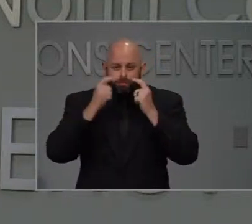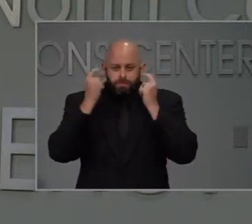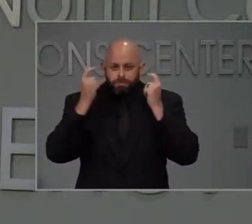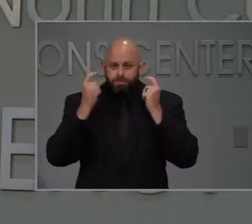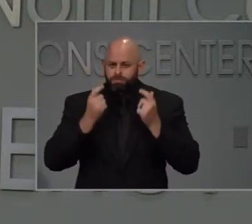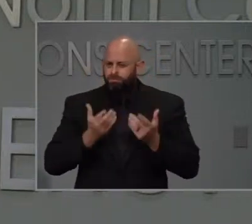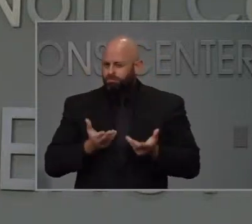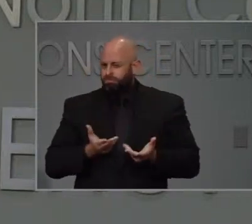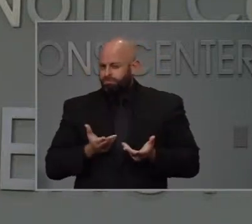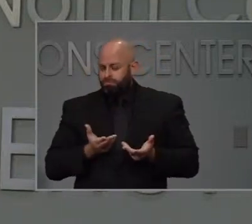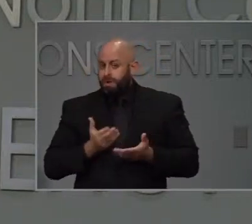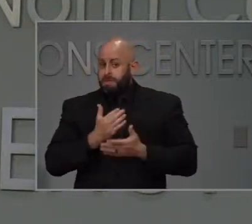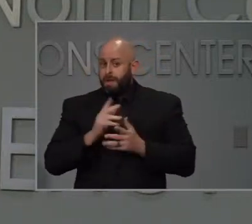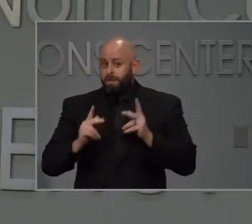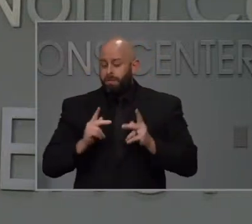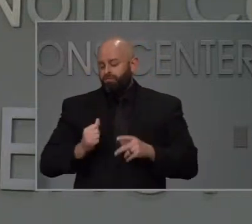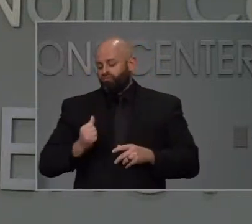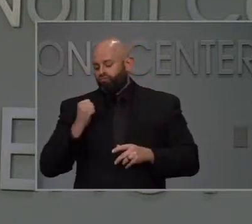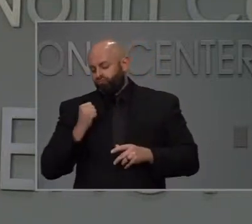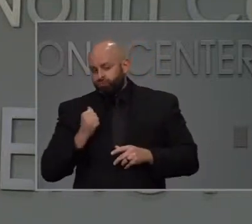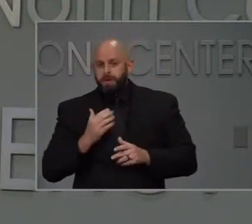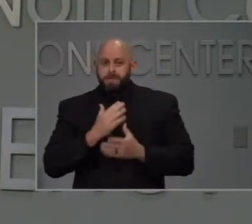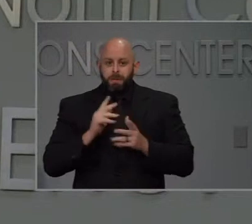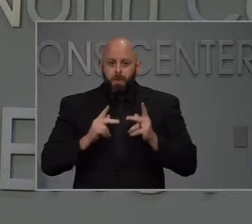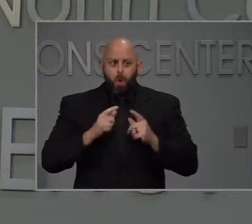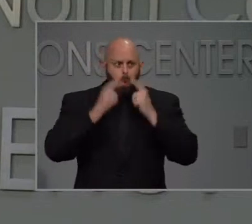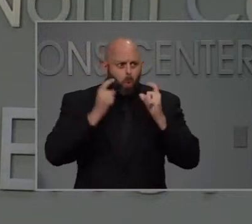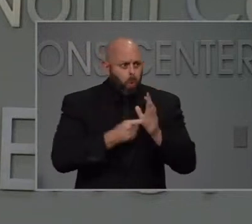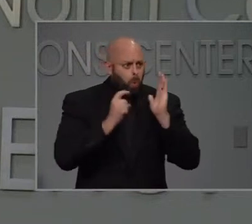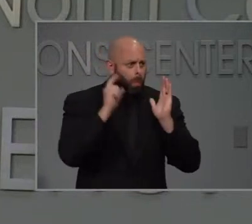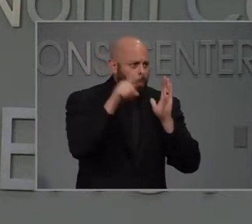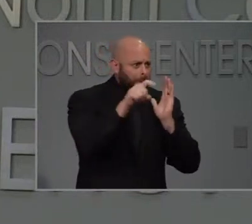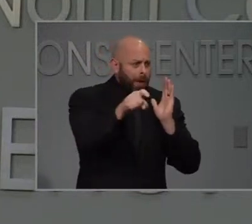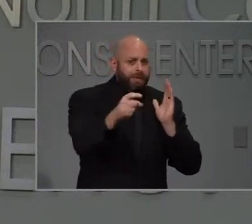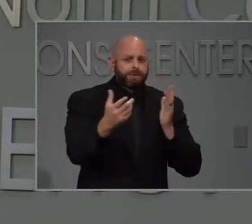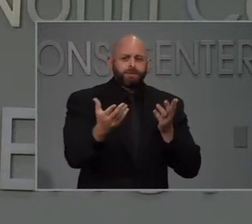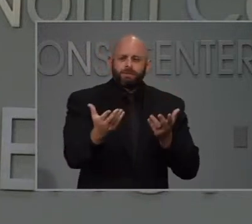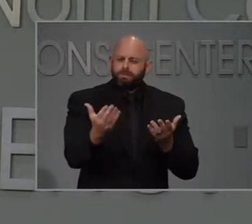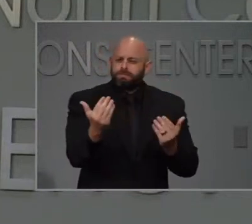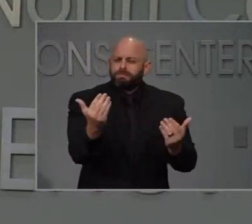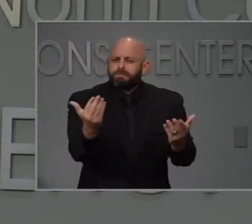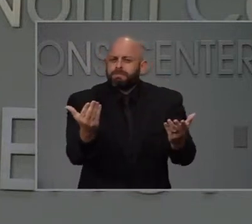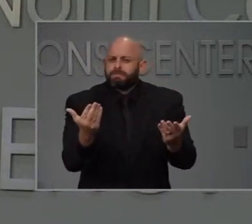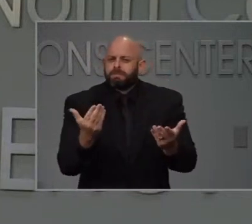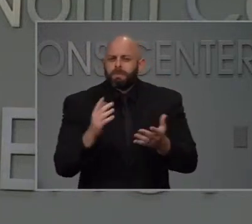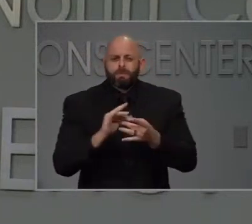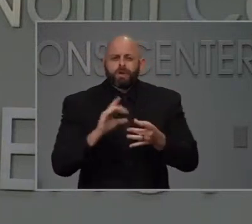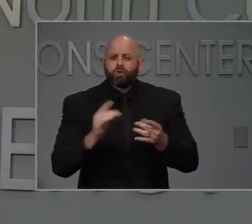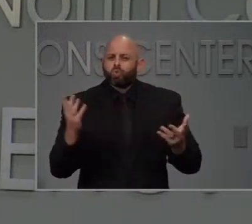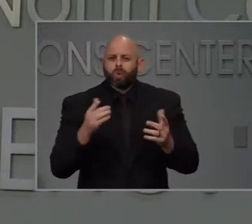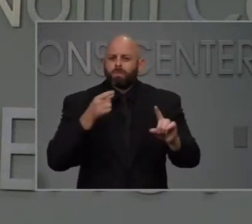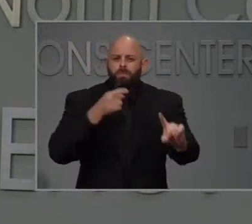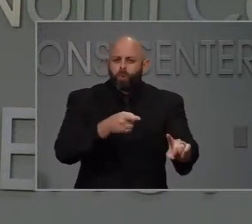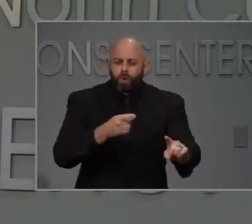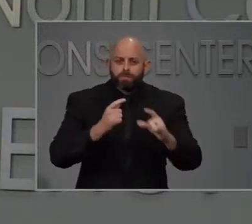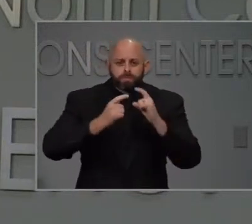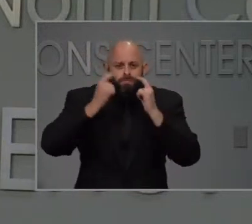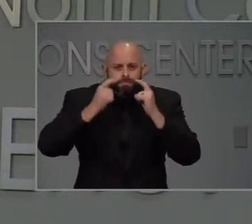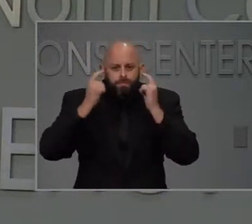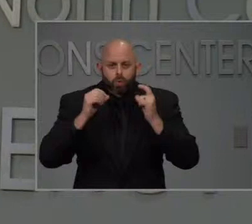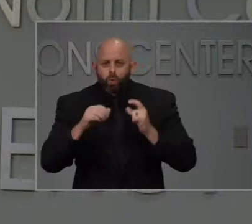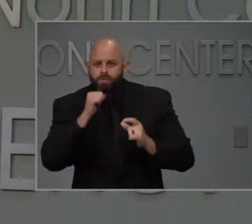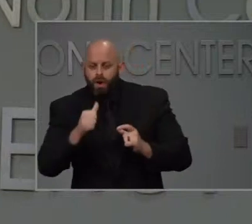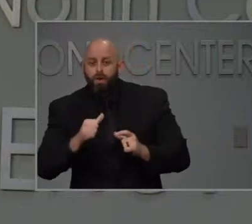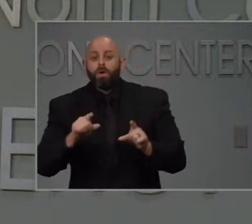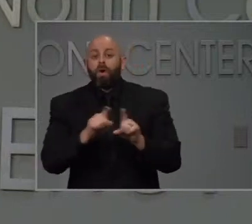little all over the place, at least from what I'm seeing. So I wanted to see if you believe this message is taking hold and what you are seeing